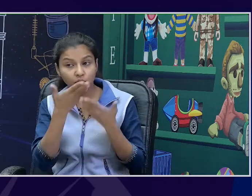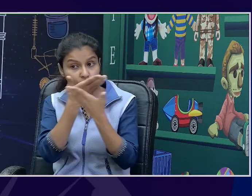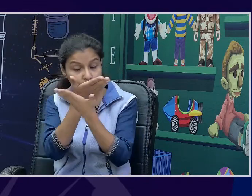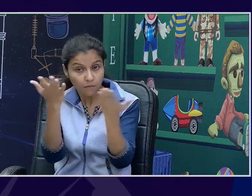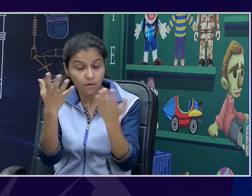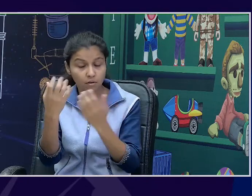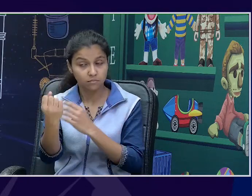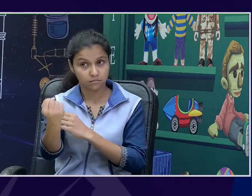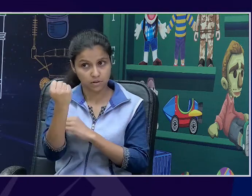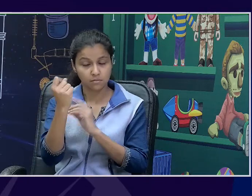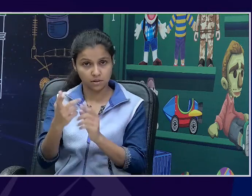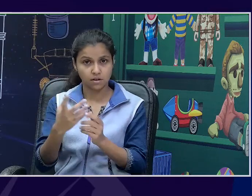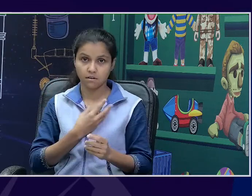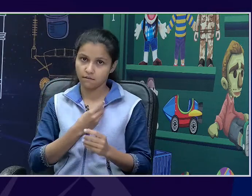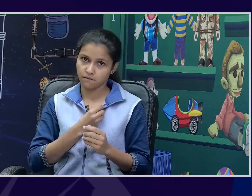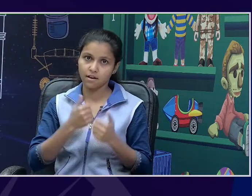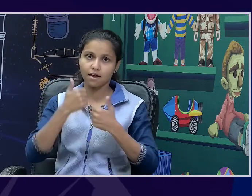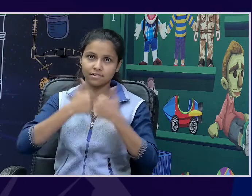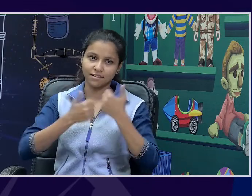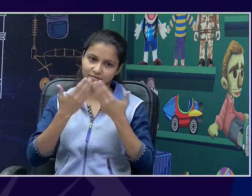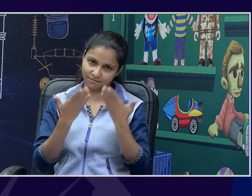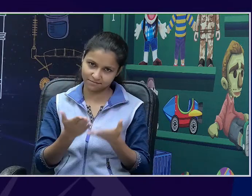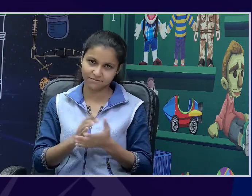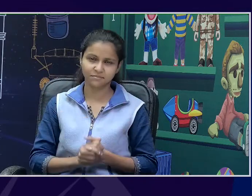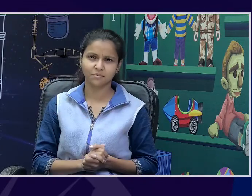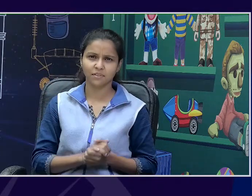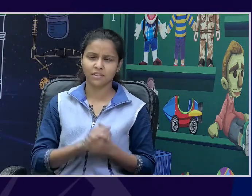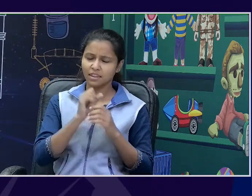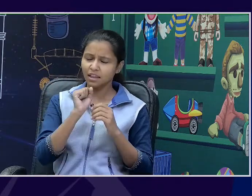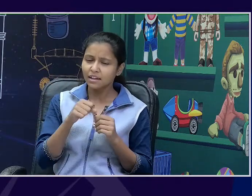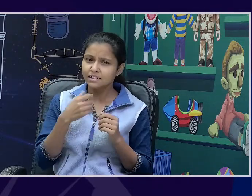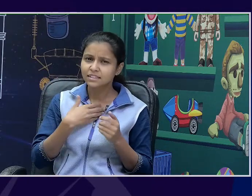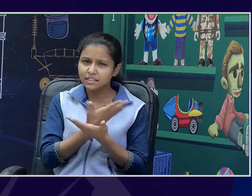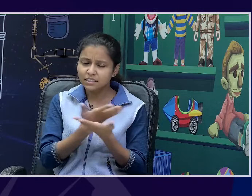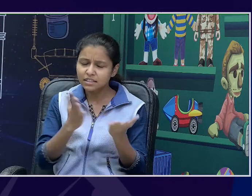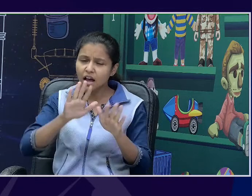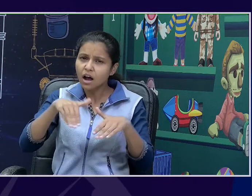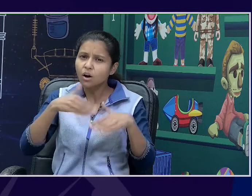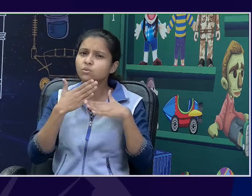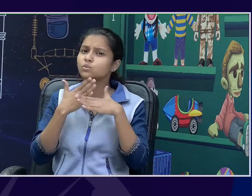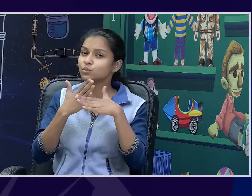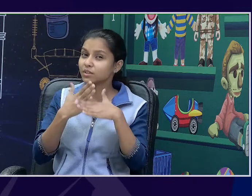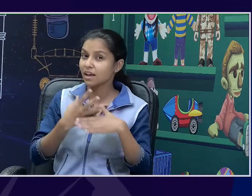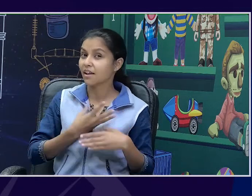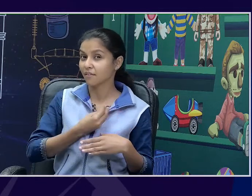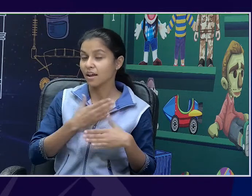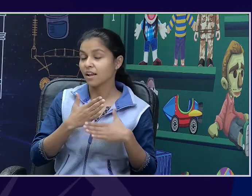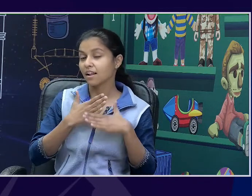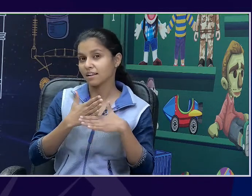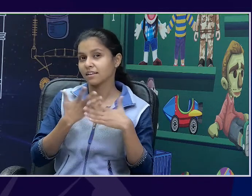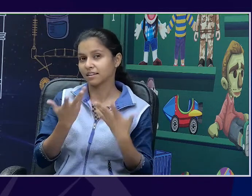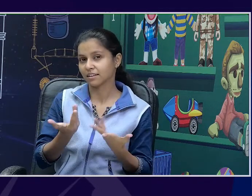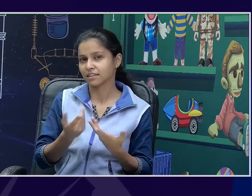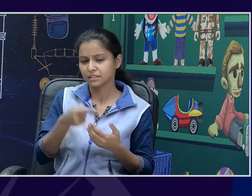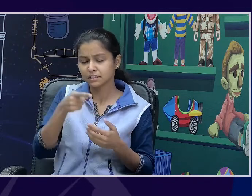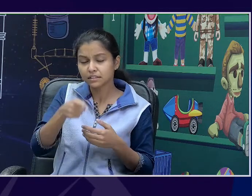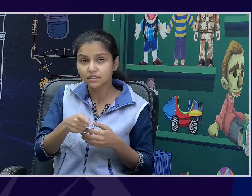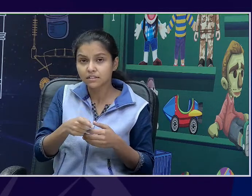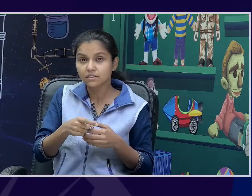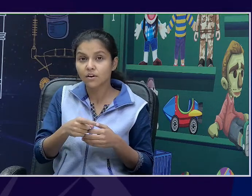be able to overcome their fear of examination. So our child should learn how to share their fear as well. Exactly. This is